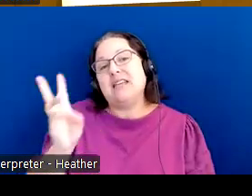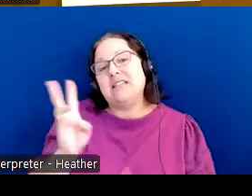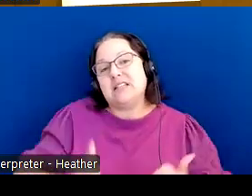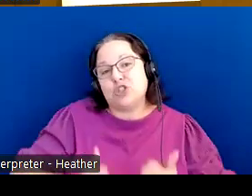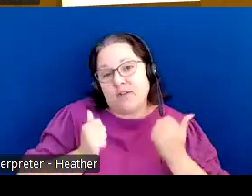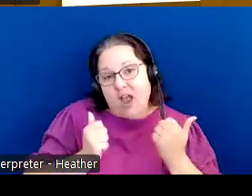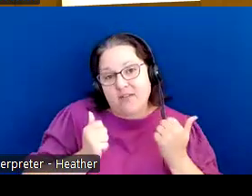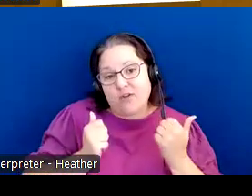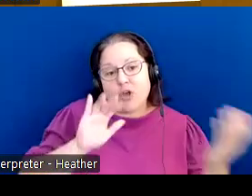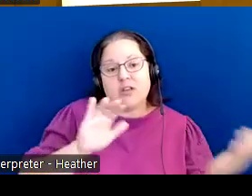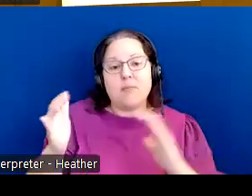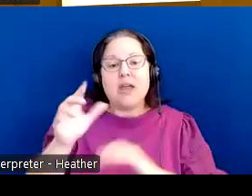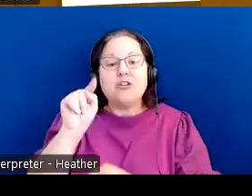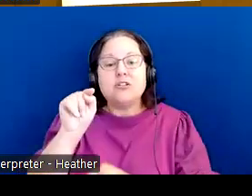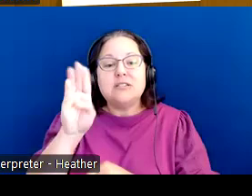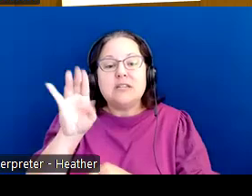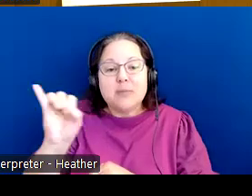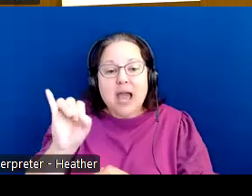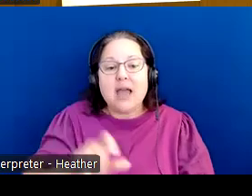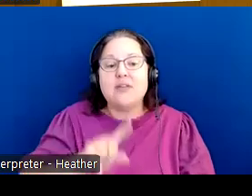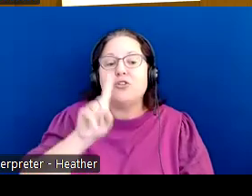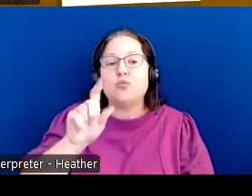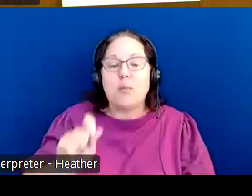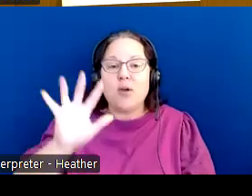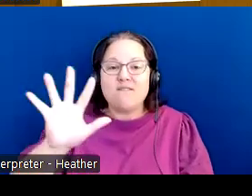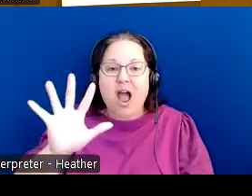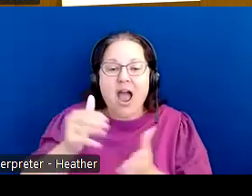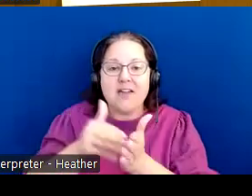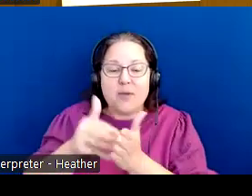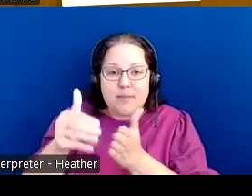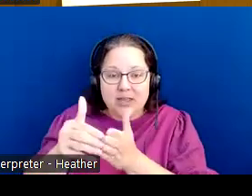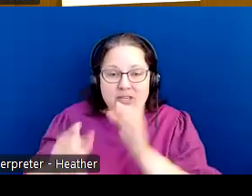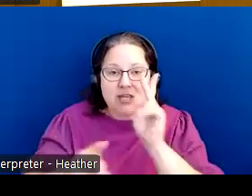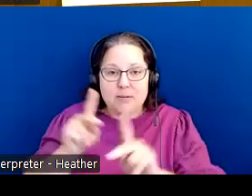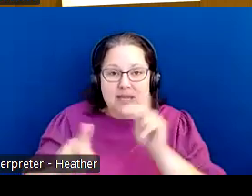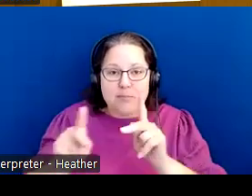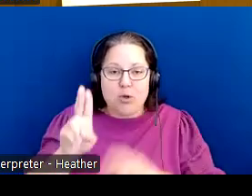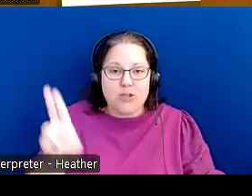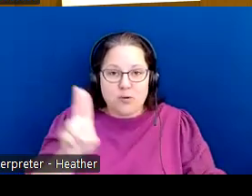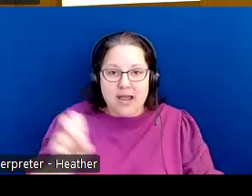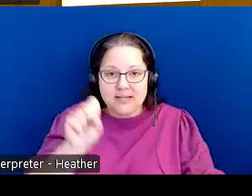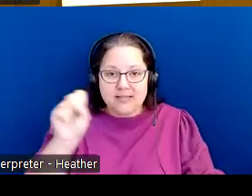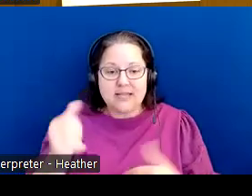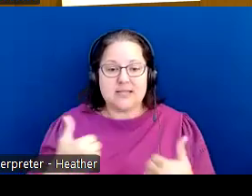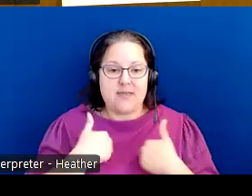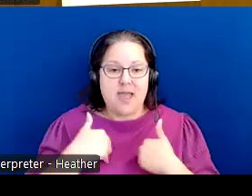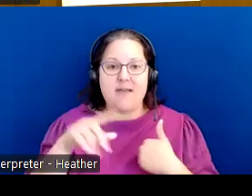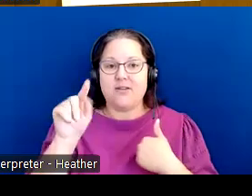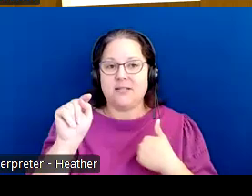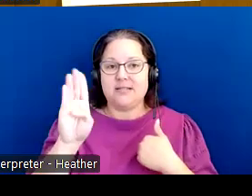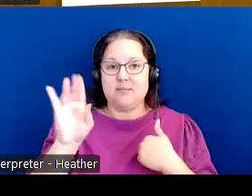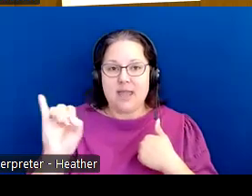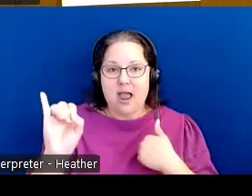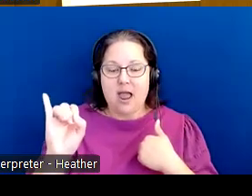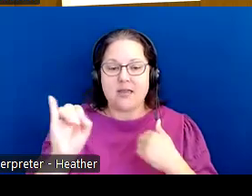to TBI, there's 1.5 million people in the United States that have a TBI